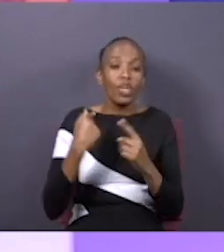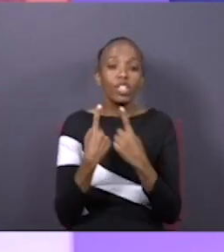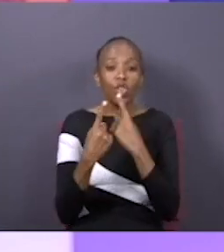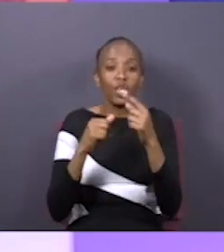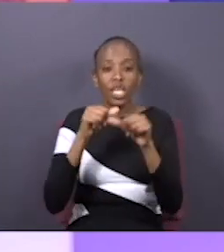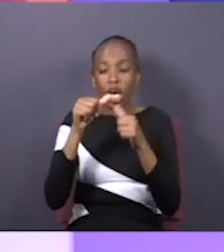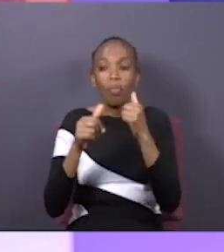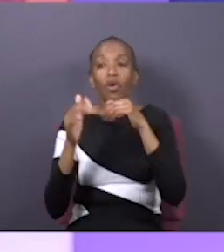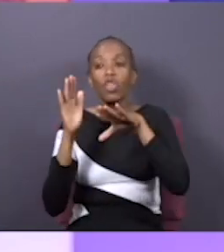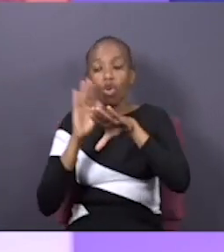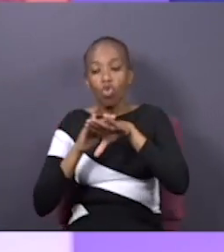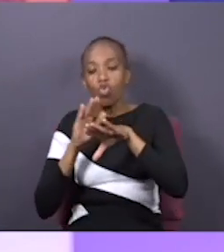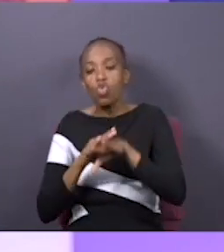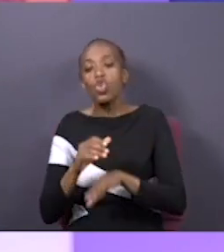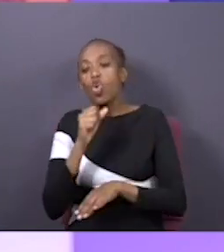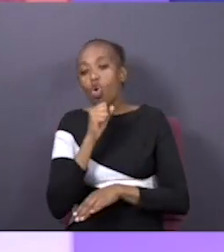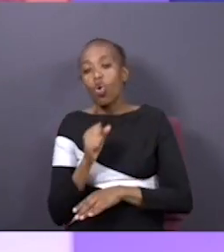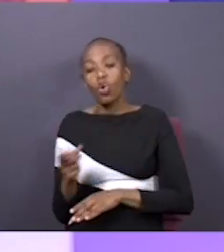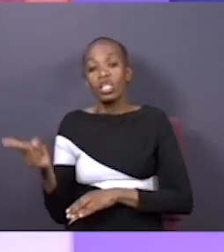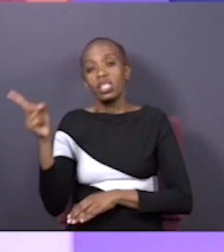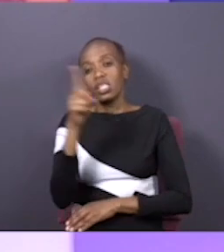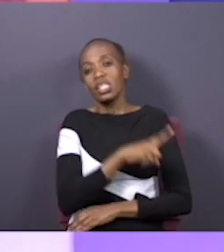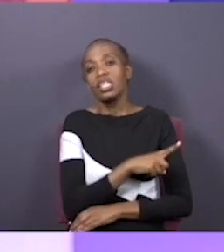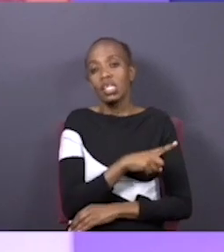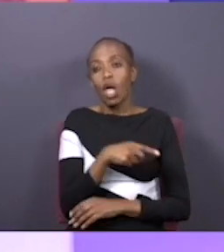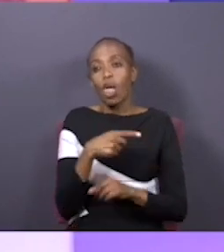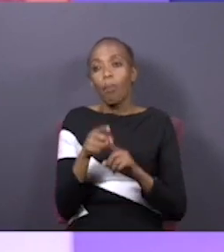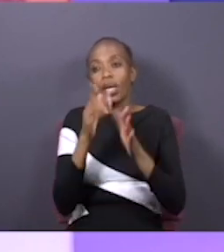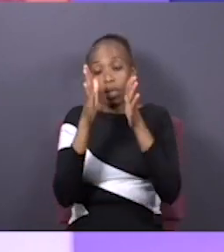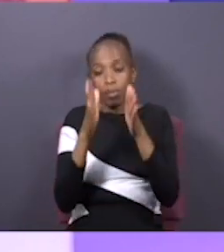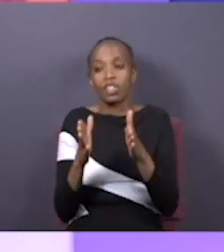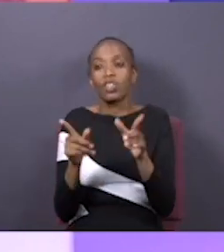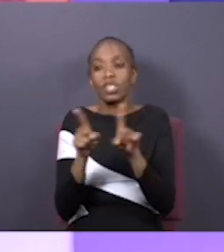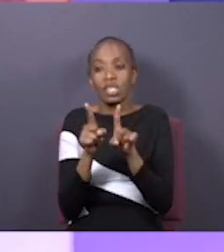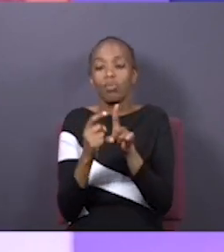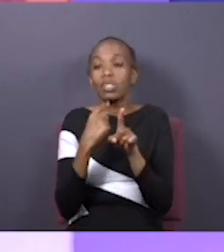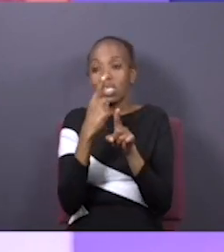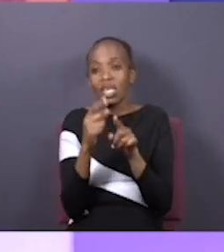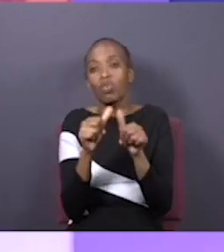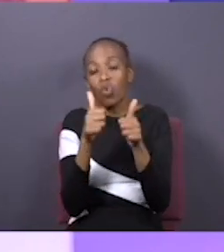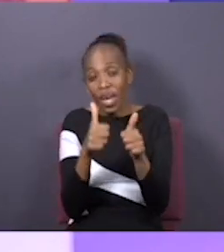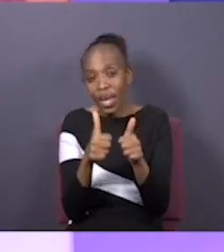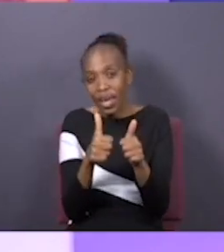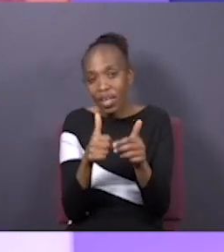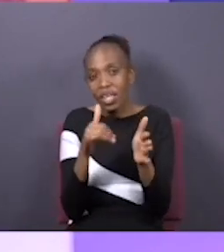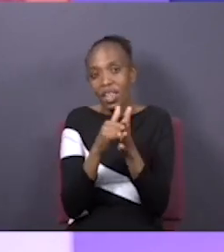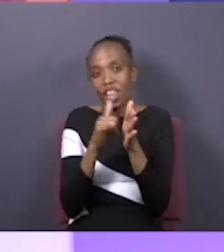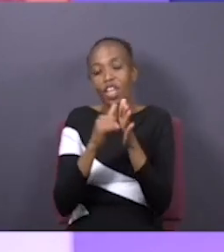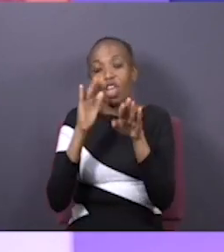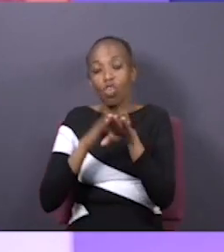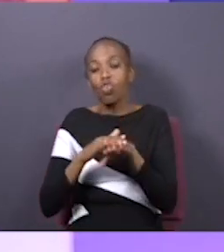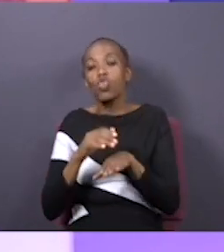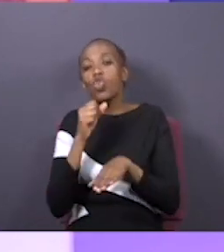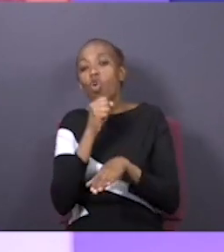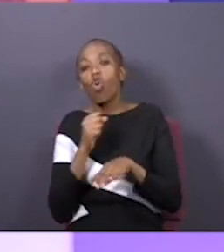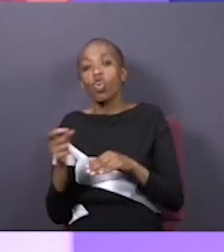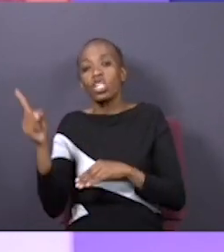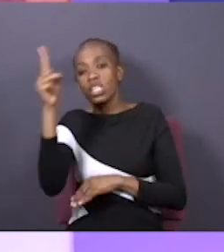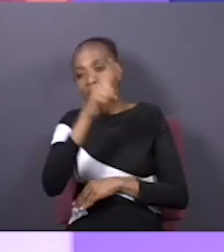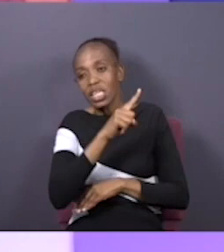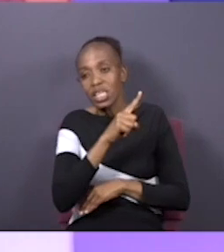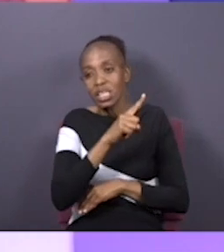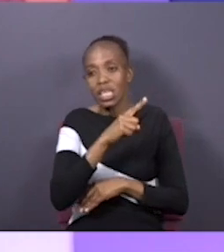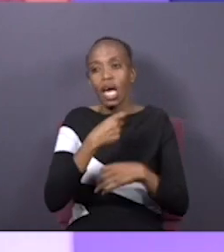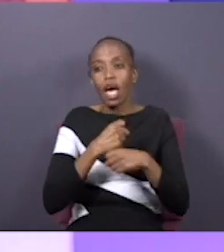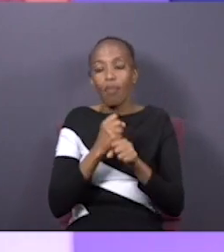talking about the good old days. But somebody has also put it very well, that the good old days